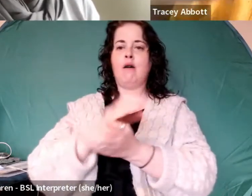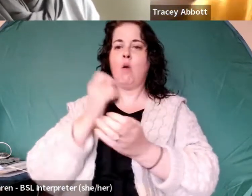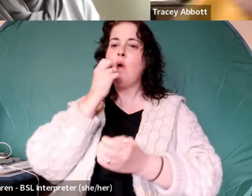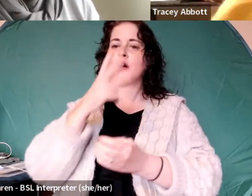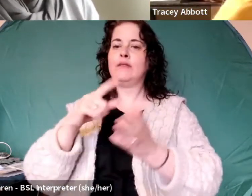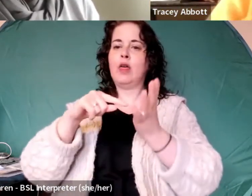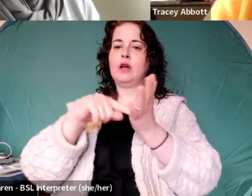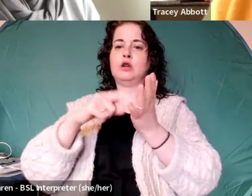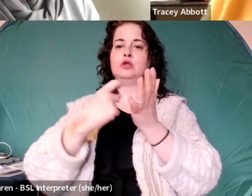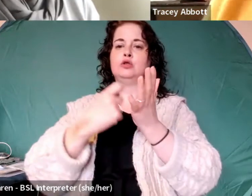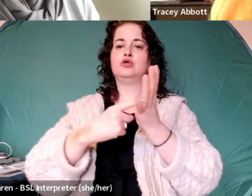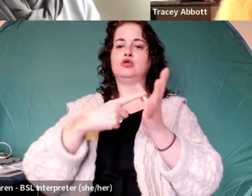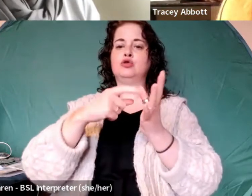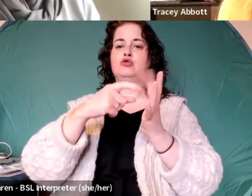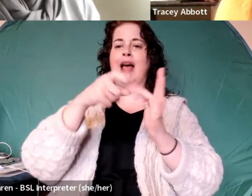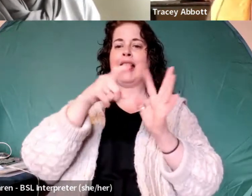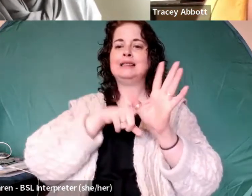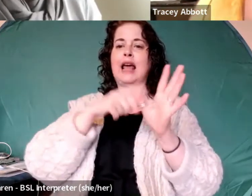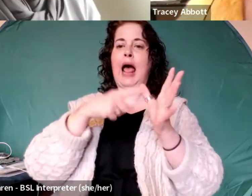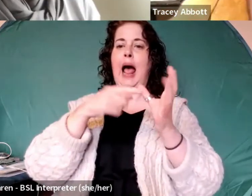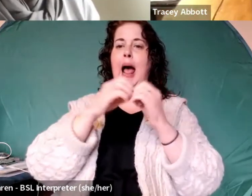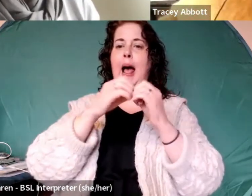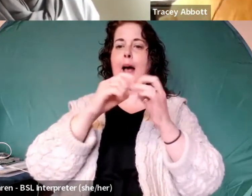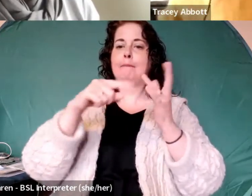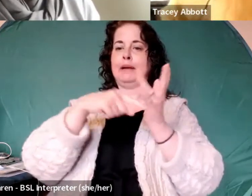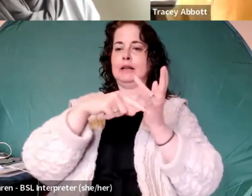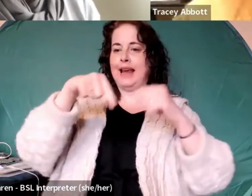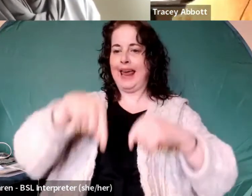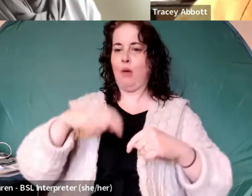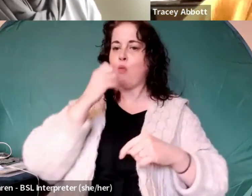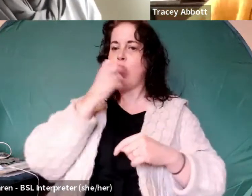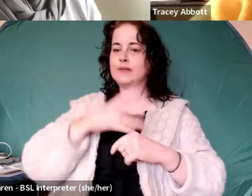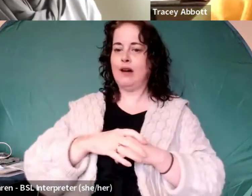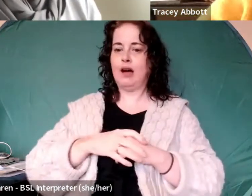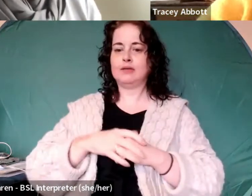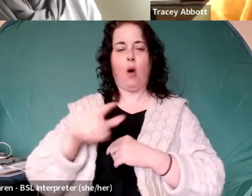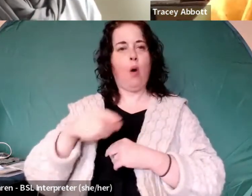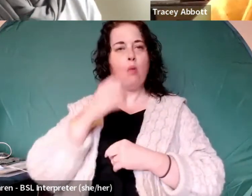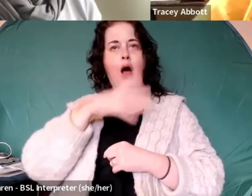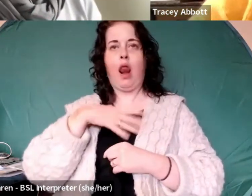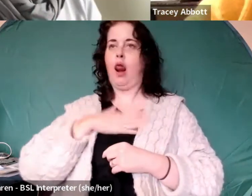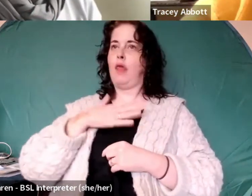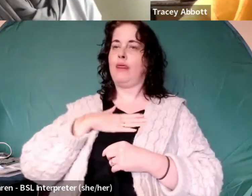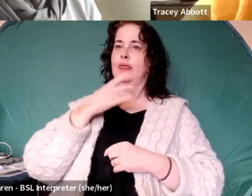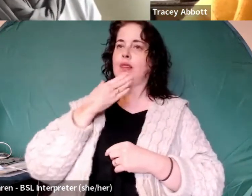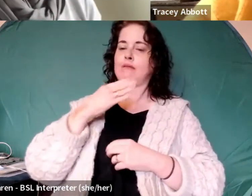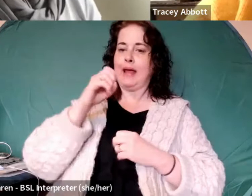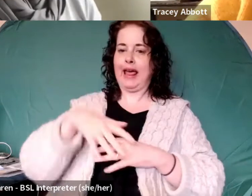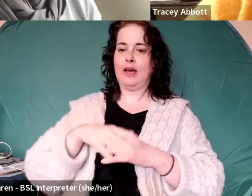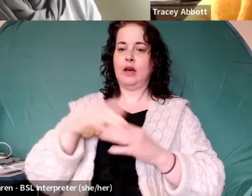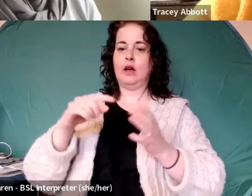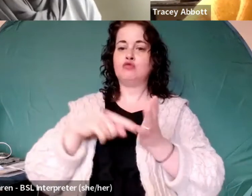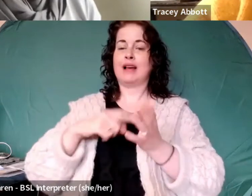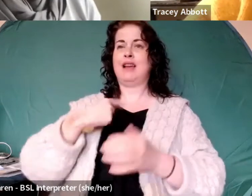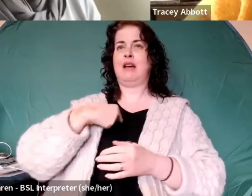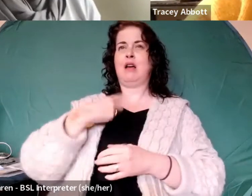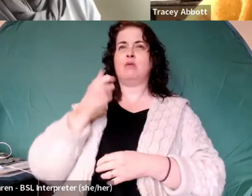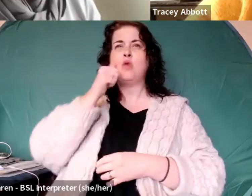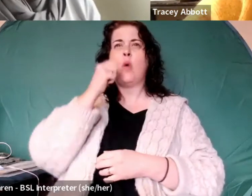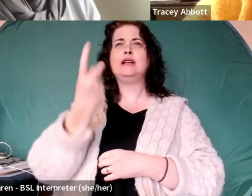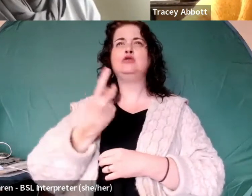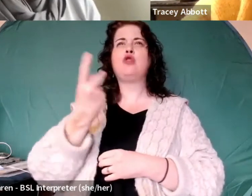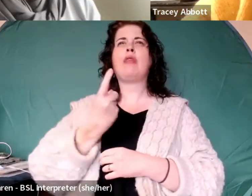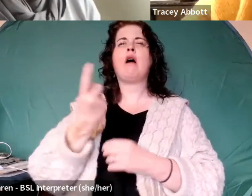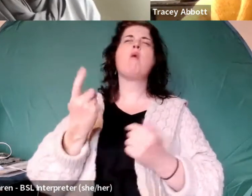wonderful Tracey Abbott with us. Thank you very much, Jane. Lovely to be here. So Tracey and I have known each other